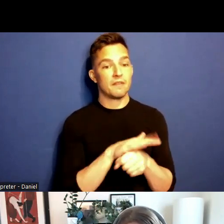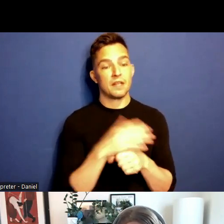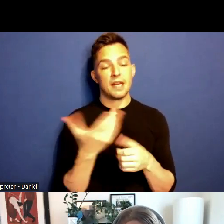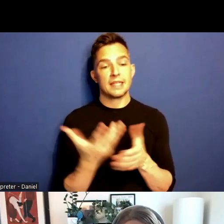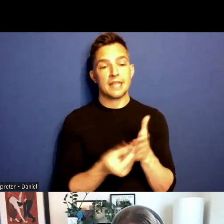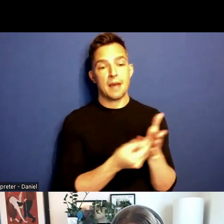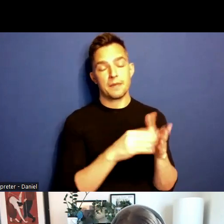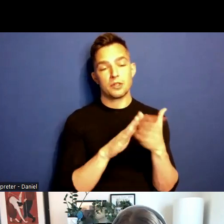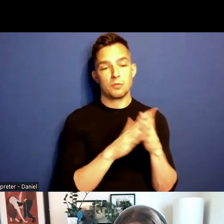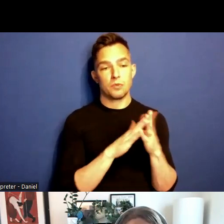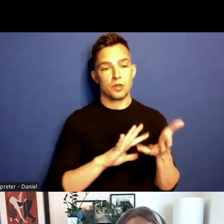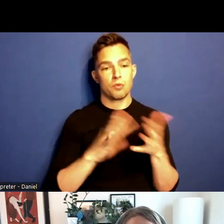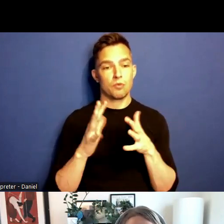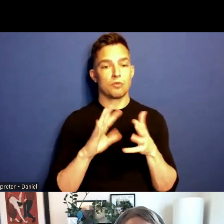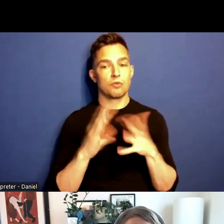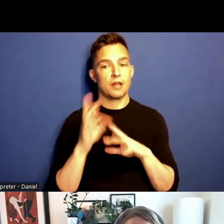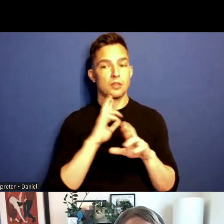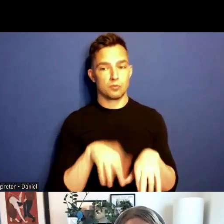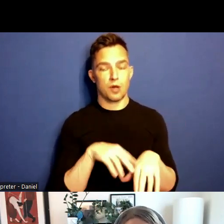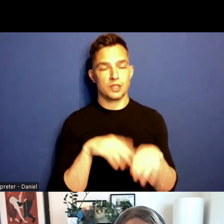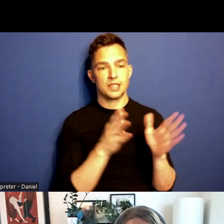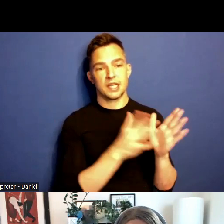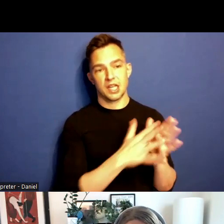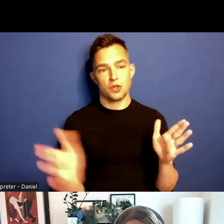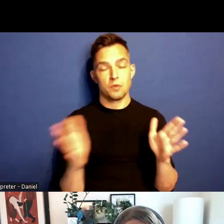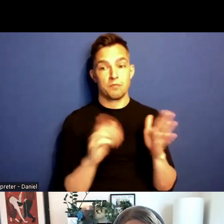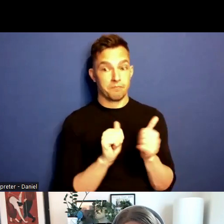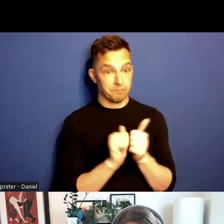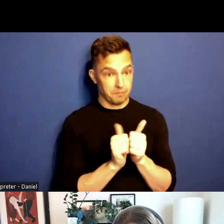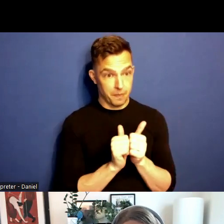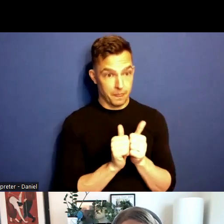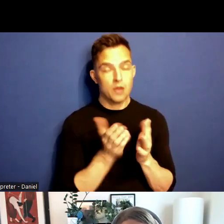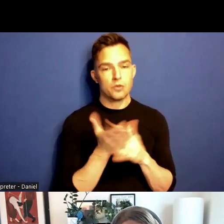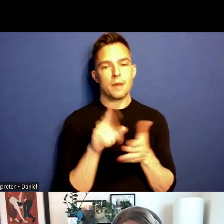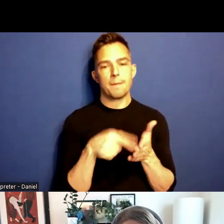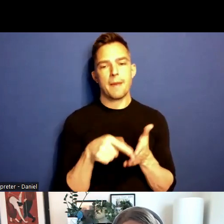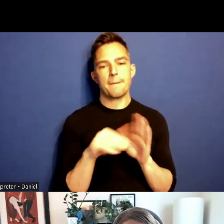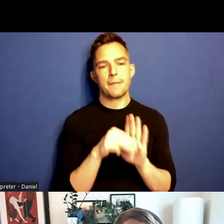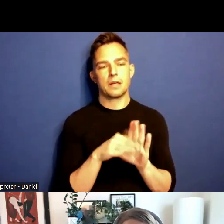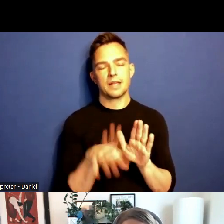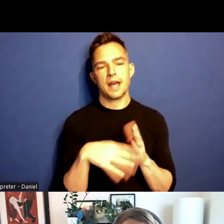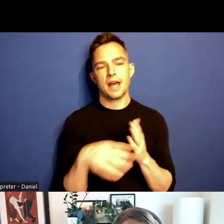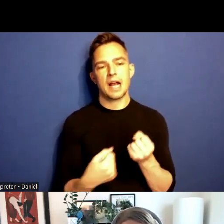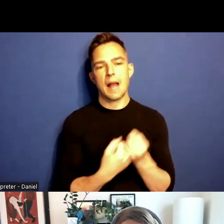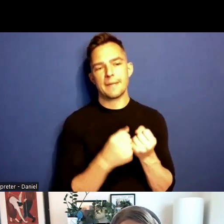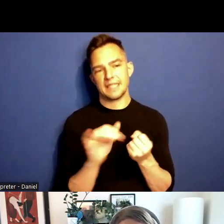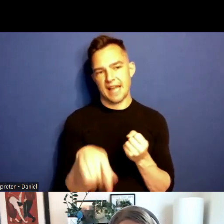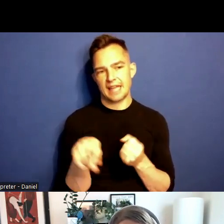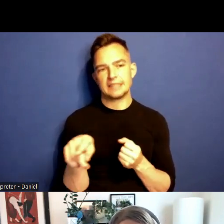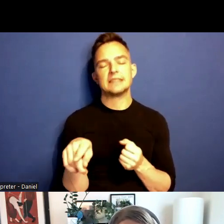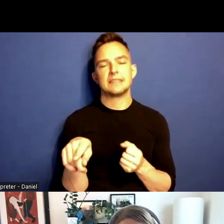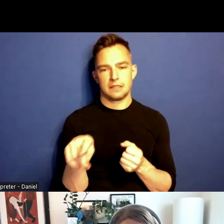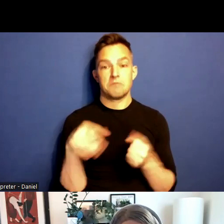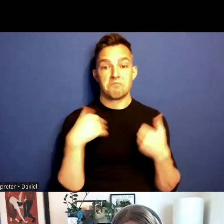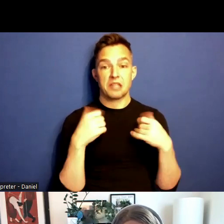communities' crisis response continuum by virtue of the payment model that accompanies it. It has the